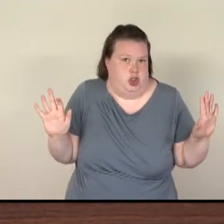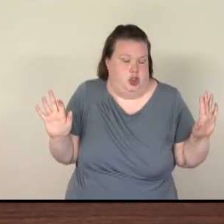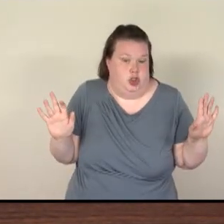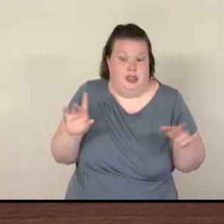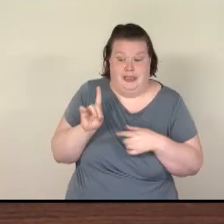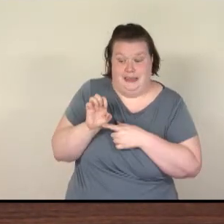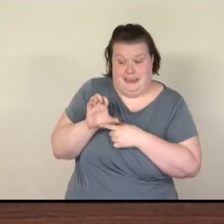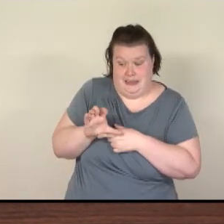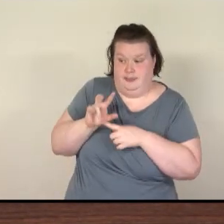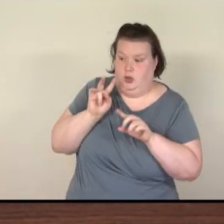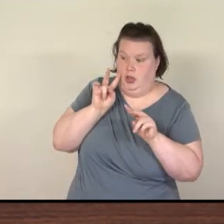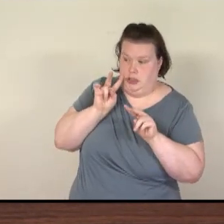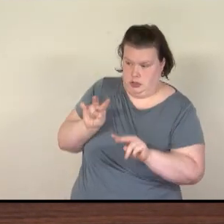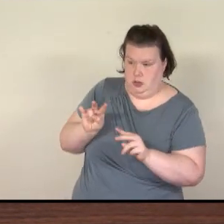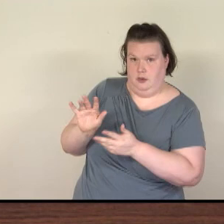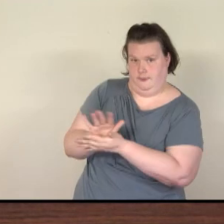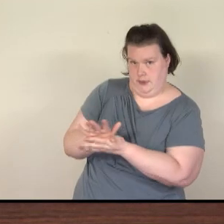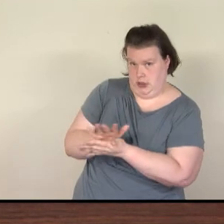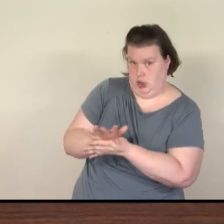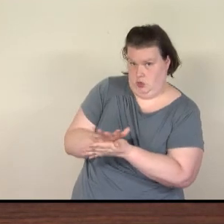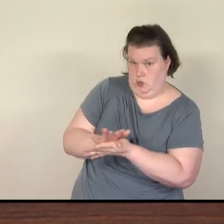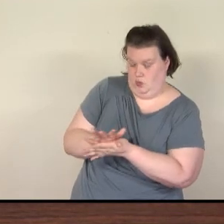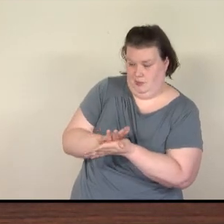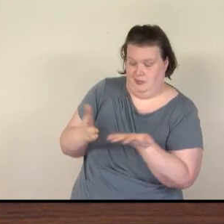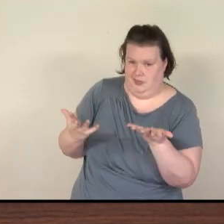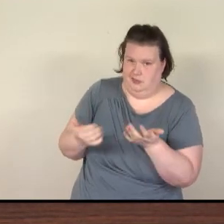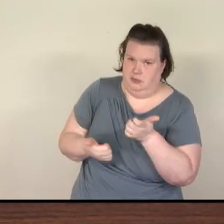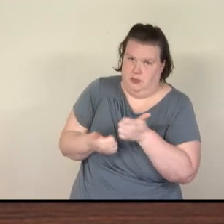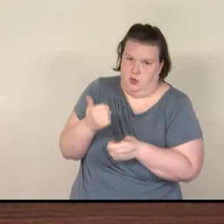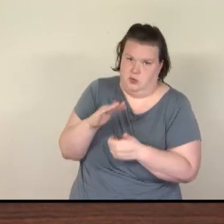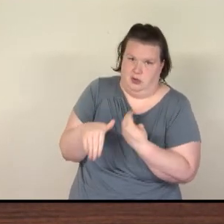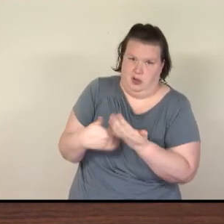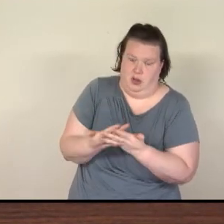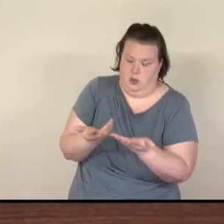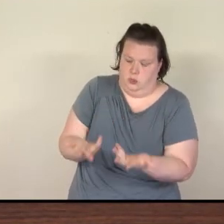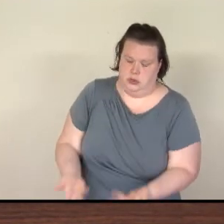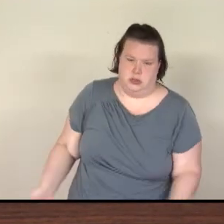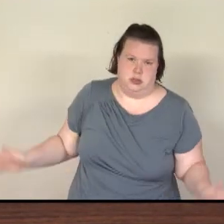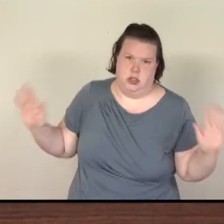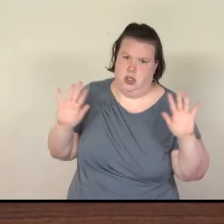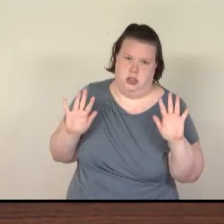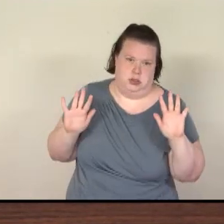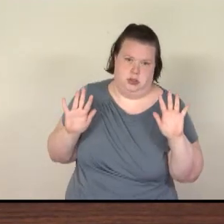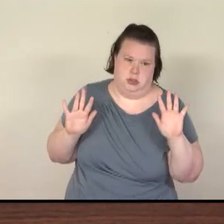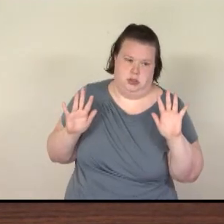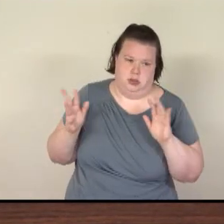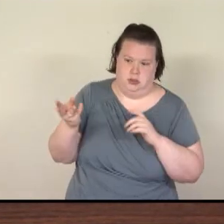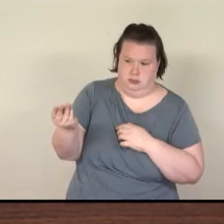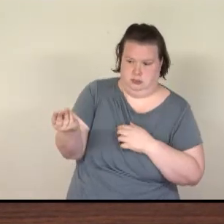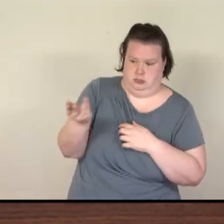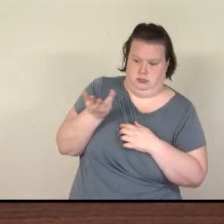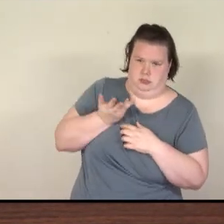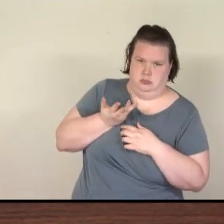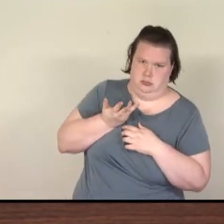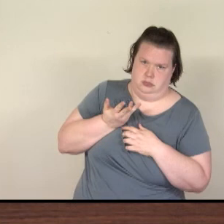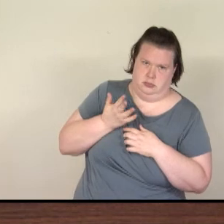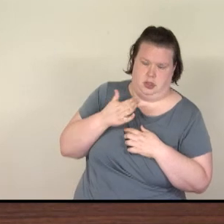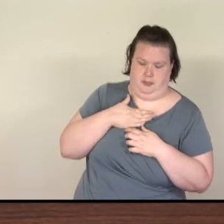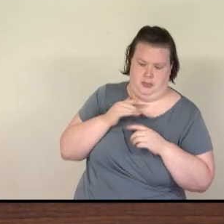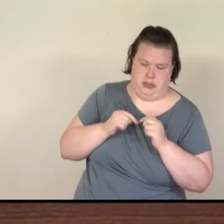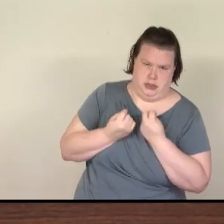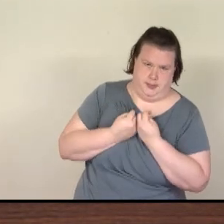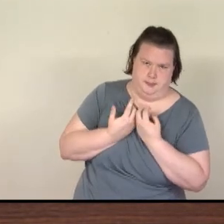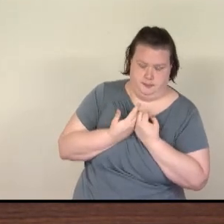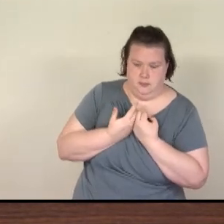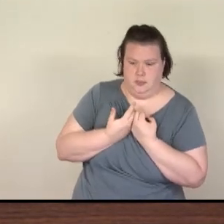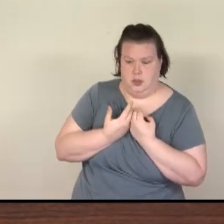course, in December, but probably pretty much all of it was done at that point by the time it made its way to my office. yeah. But